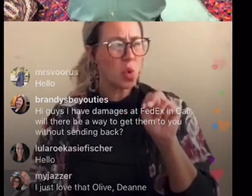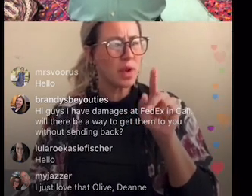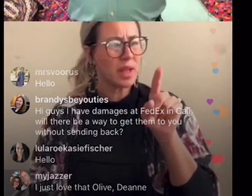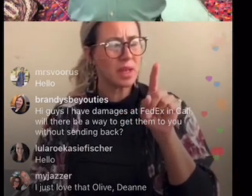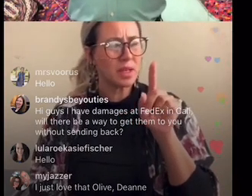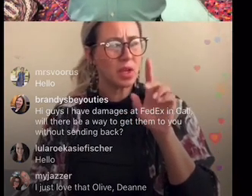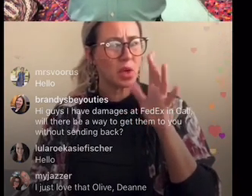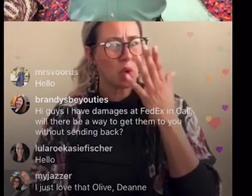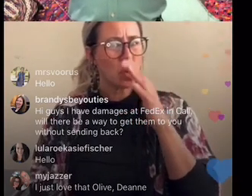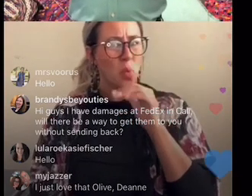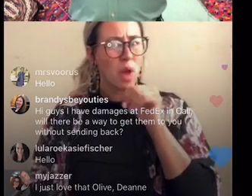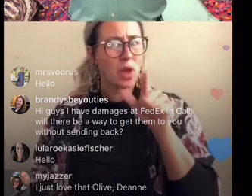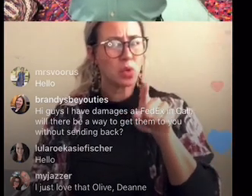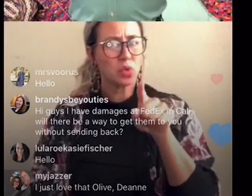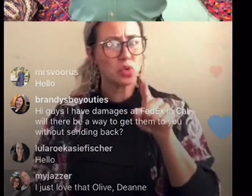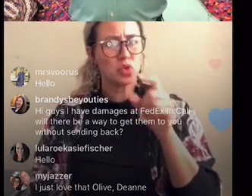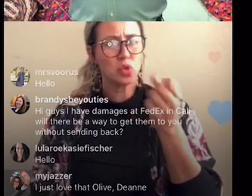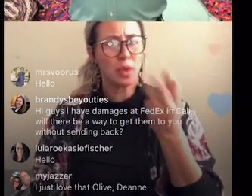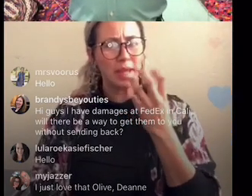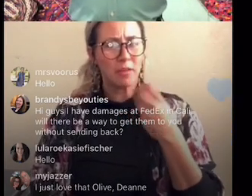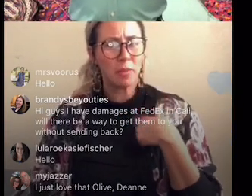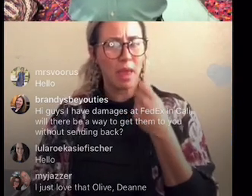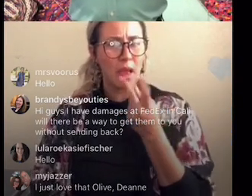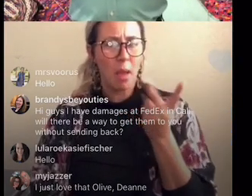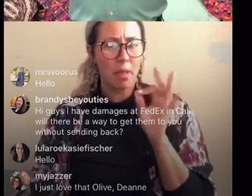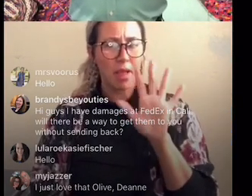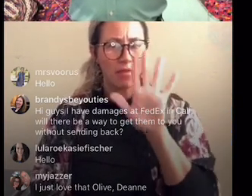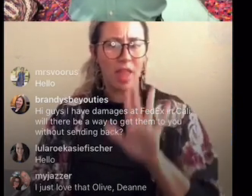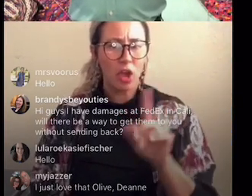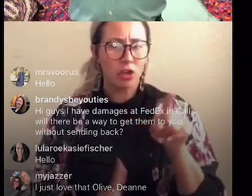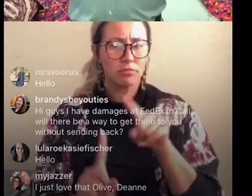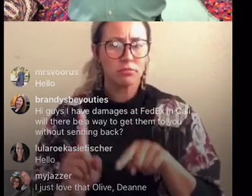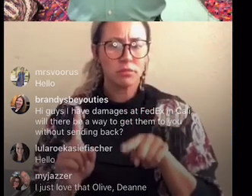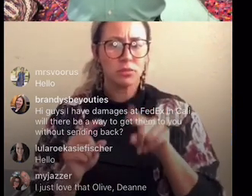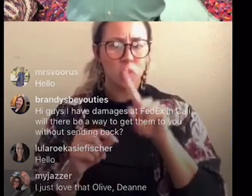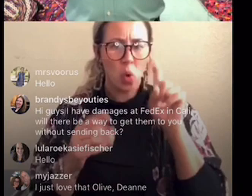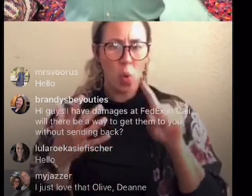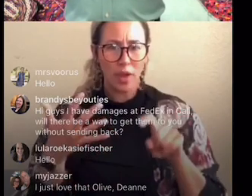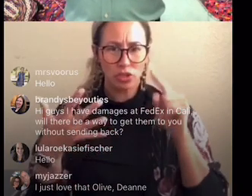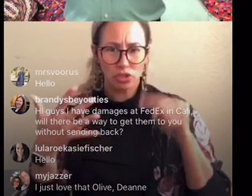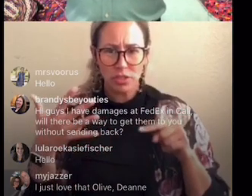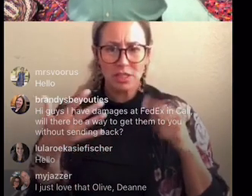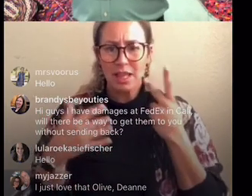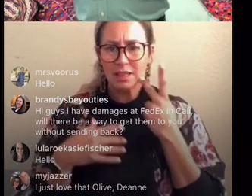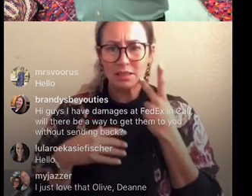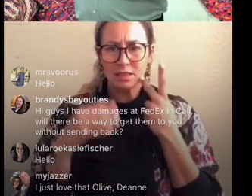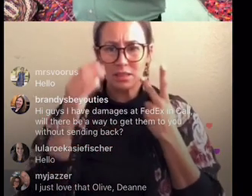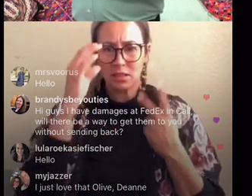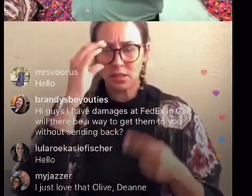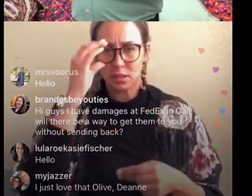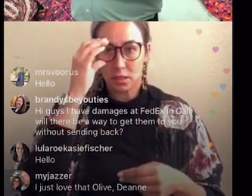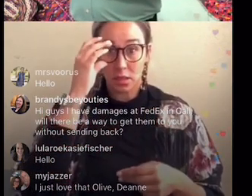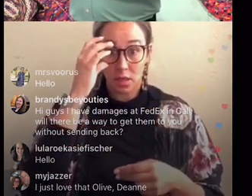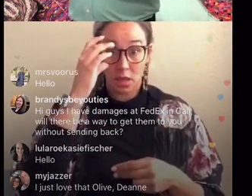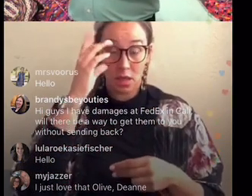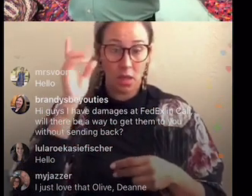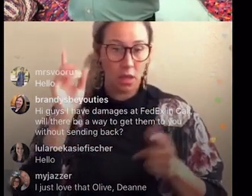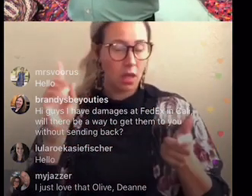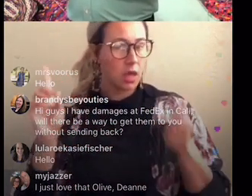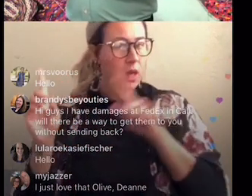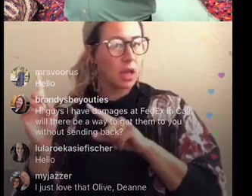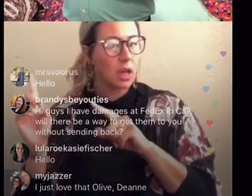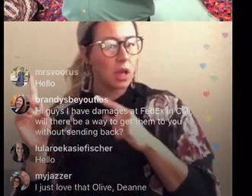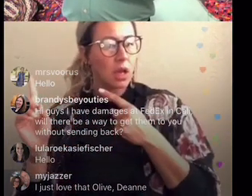you hit me with a couple of the questions that you had, and let's start. I thought you were going